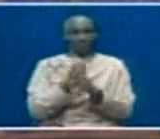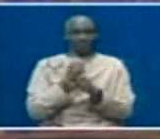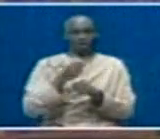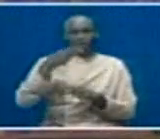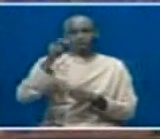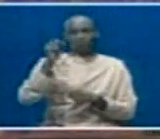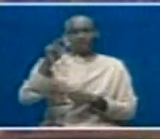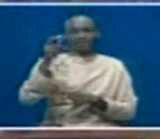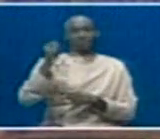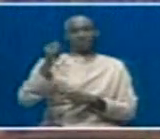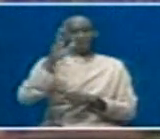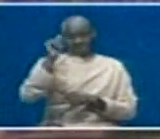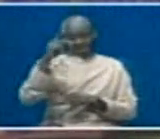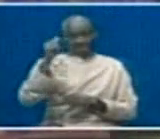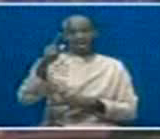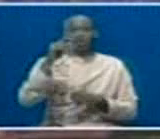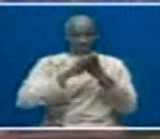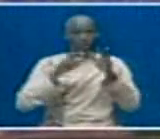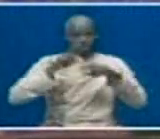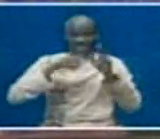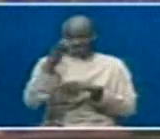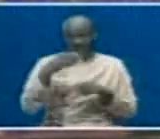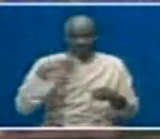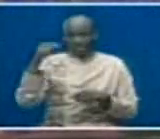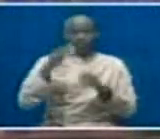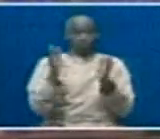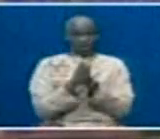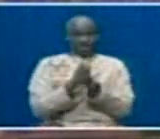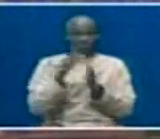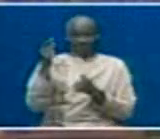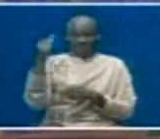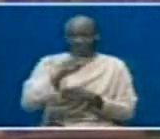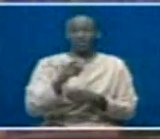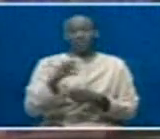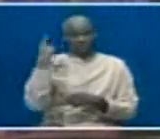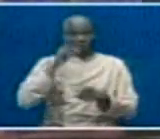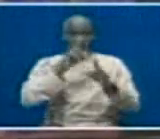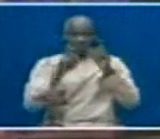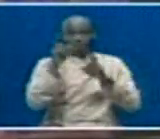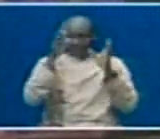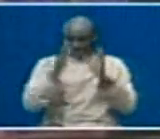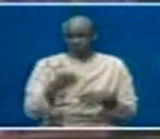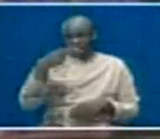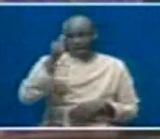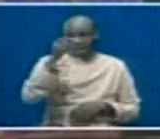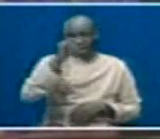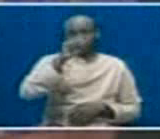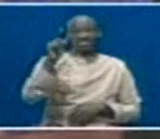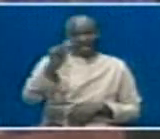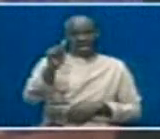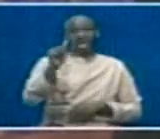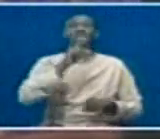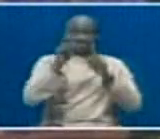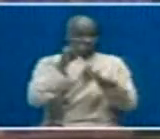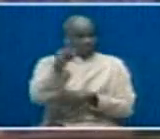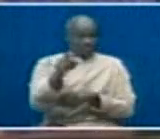Movenpick. And he came there with Bujra, Abdullah Bujra, and he was being interviewed by a guy called Hamza Kasongo, who's a friend. We